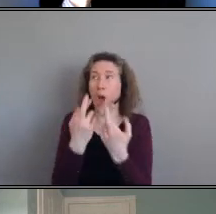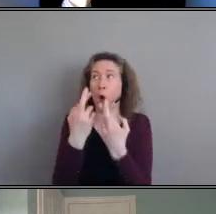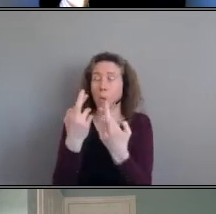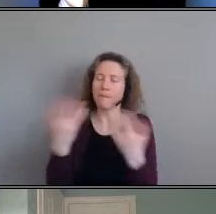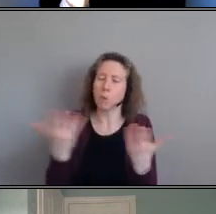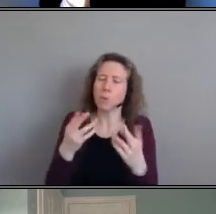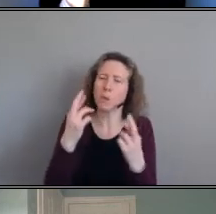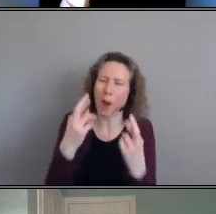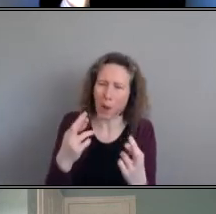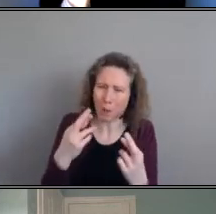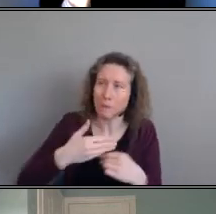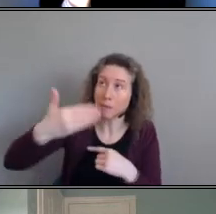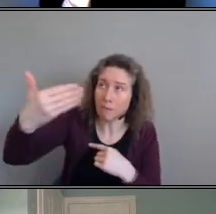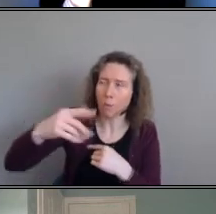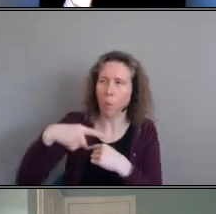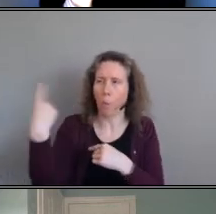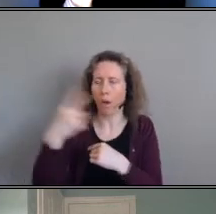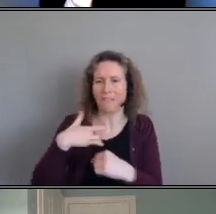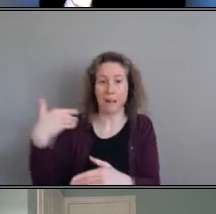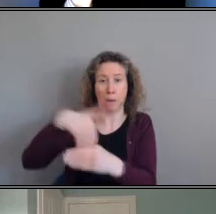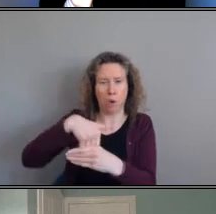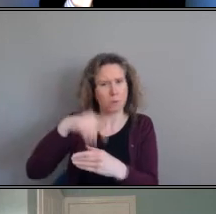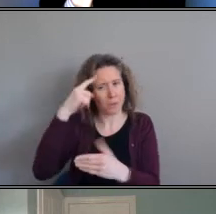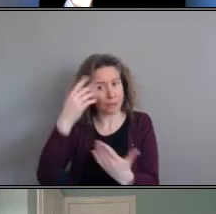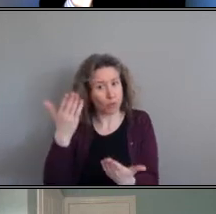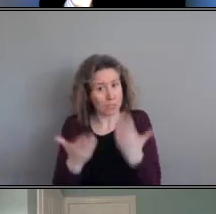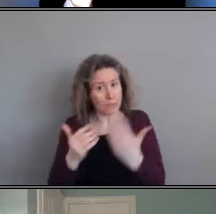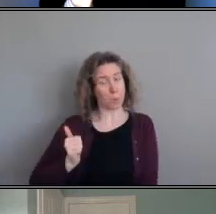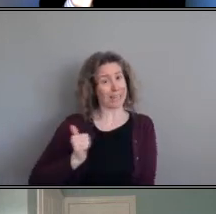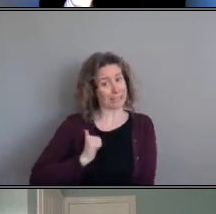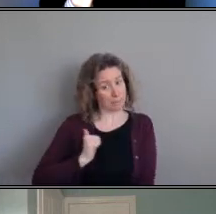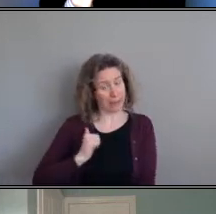that everybody feels that they will belong. Do you think it's reasonable to expect it?